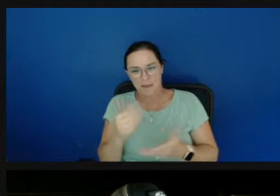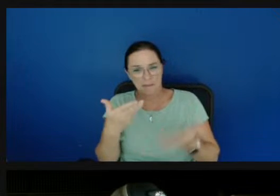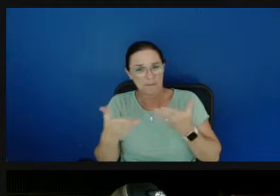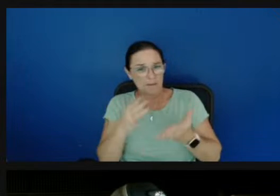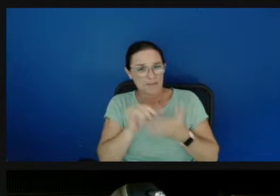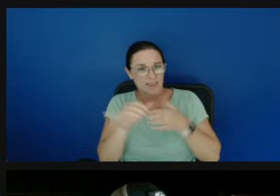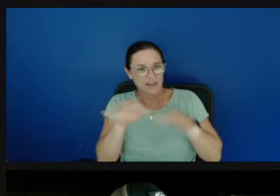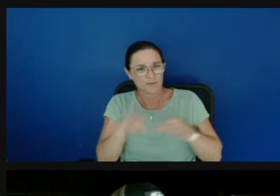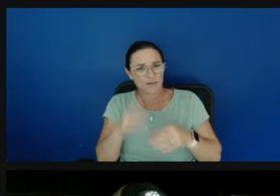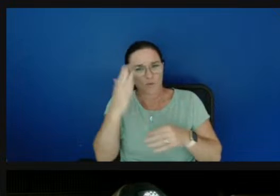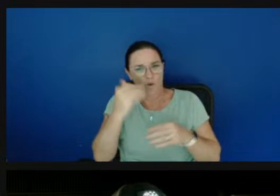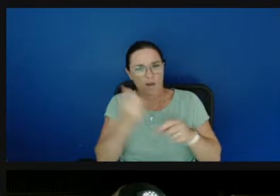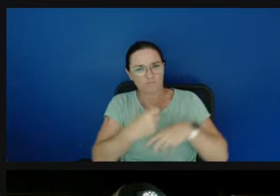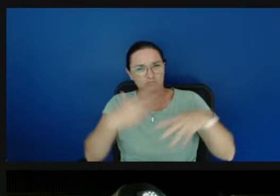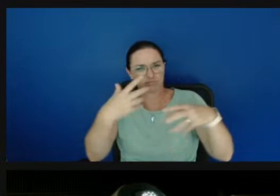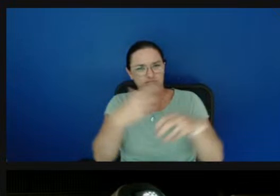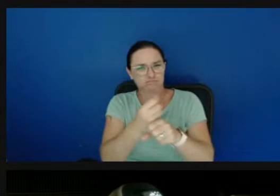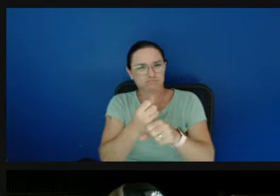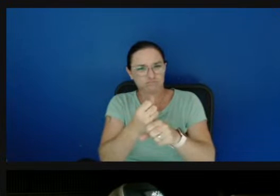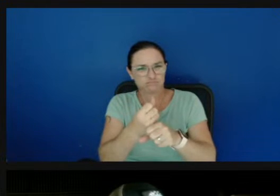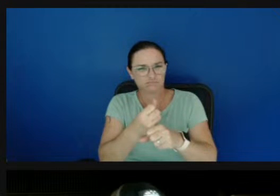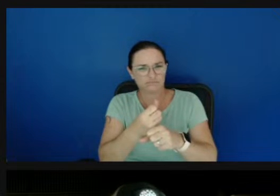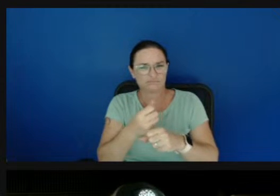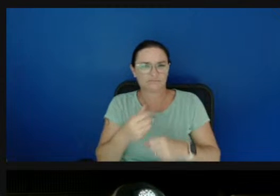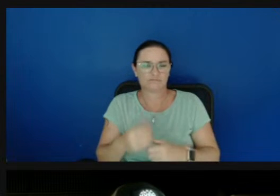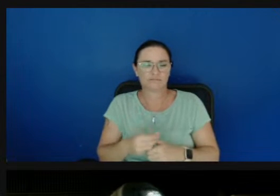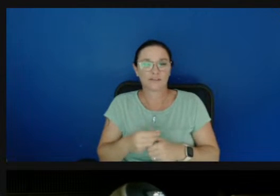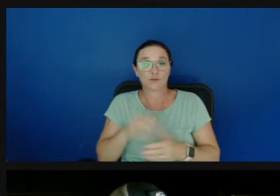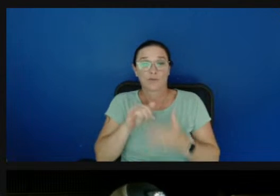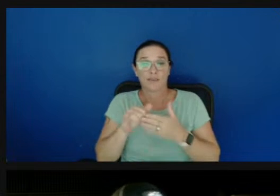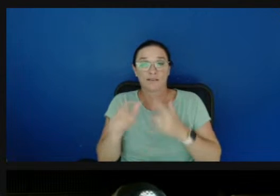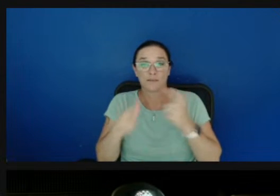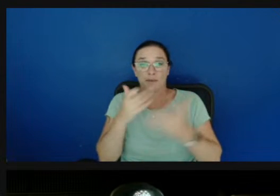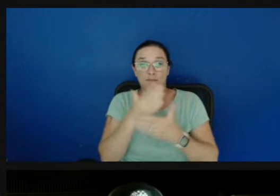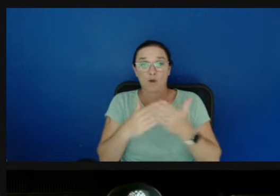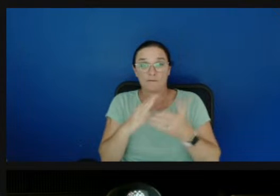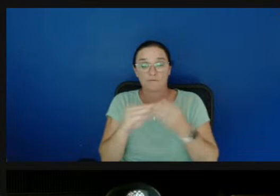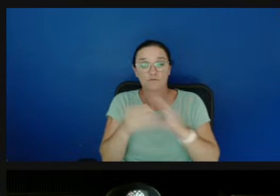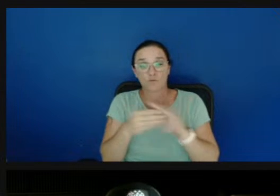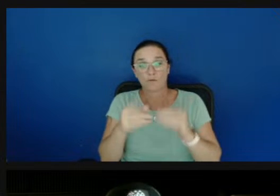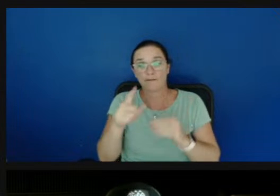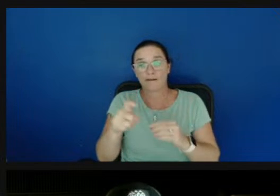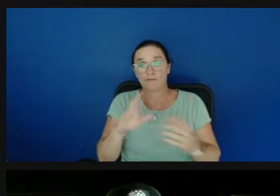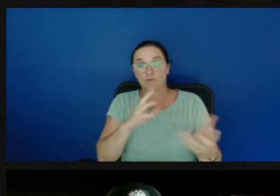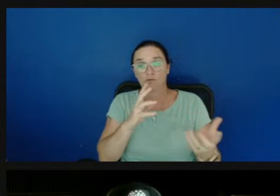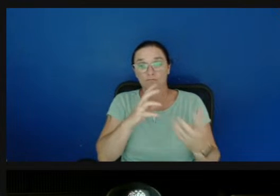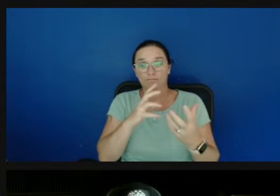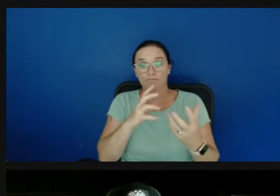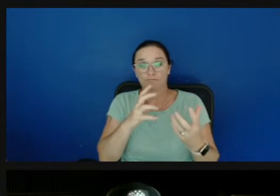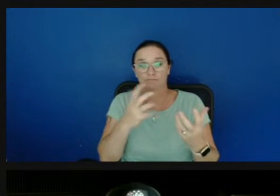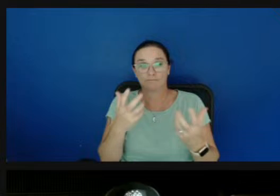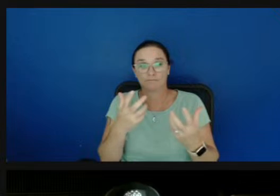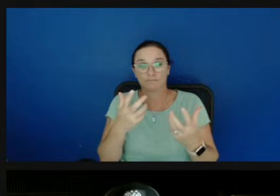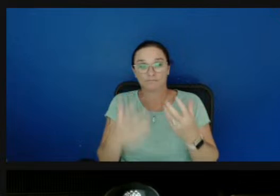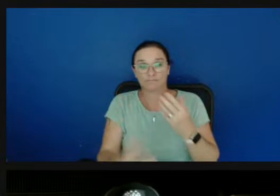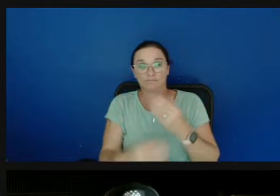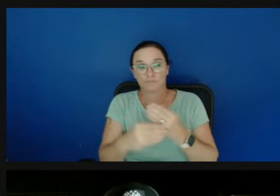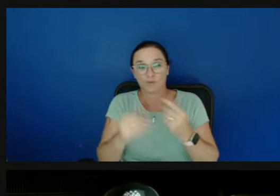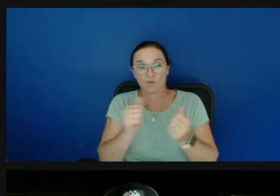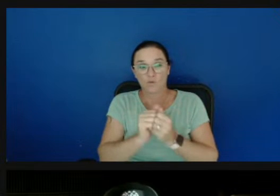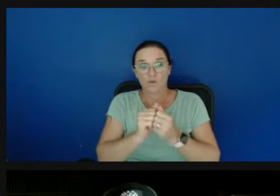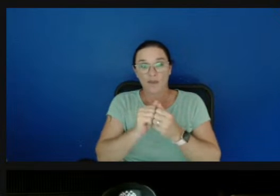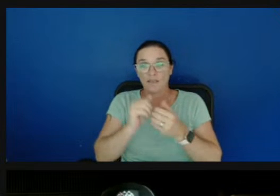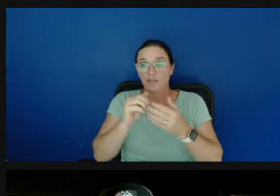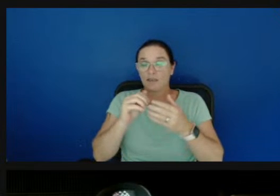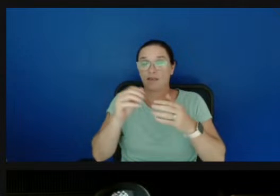explosive. So that's a big part of the story there. You got to combine that with the story of the magma draining all the way